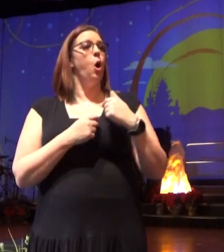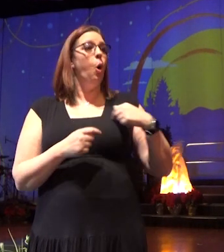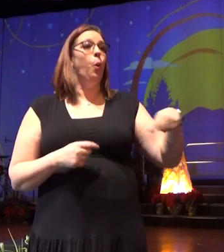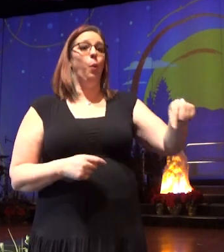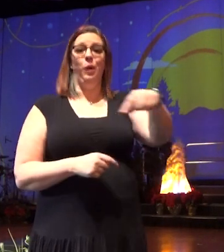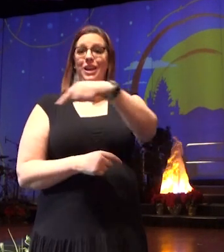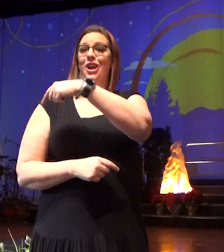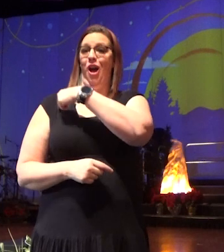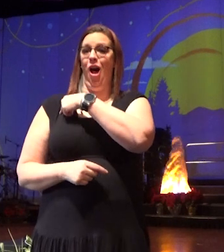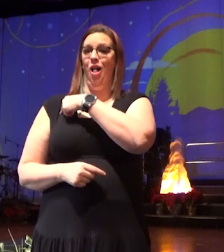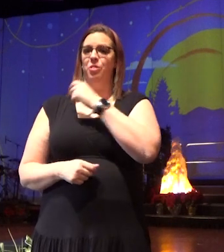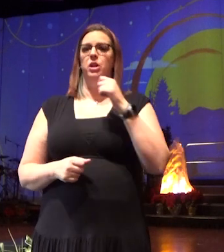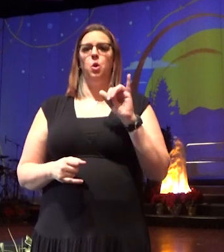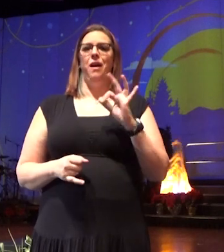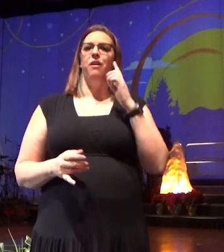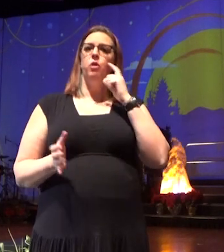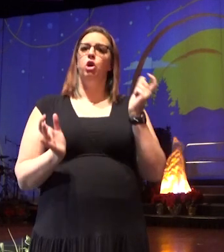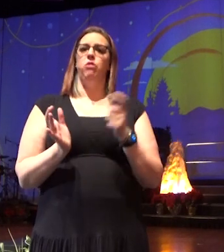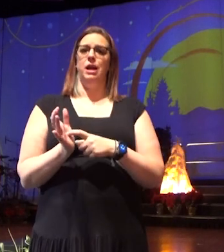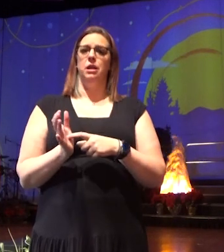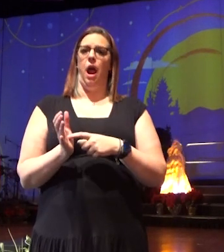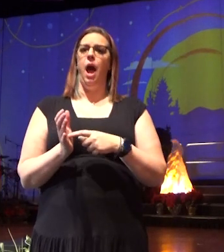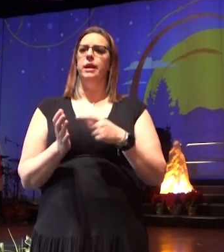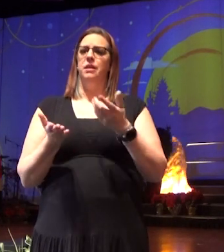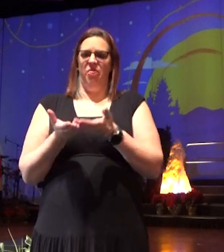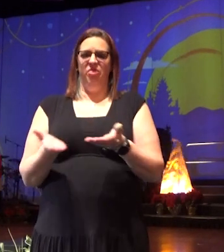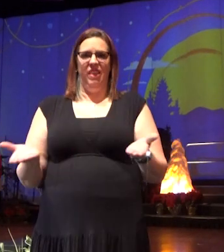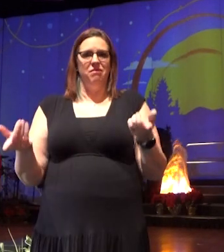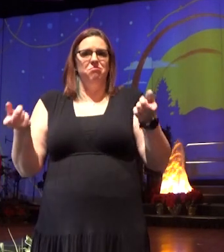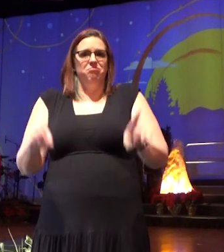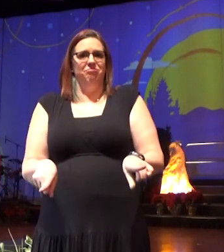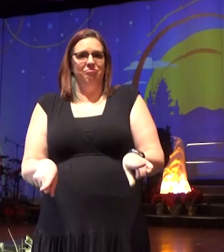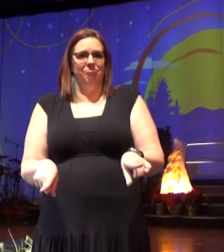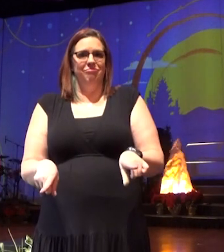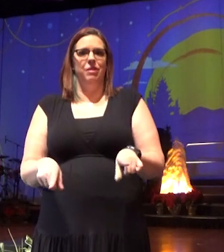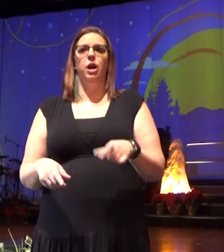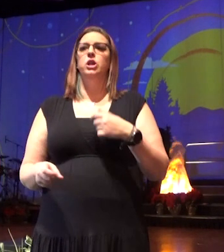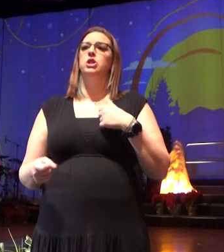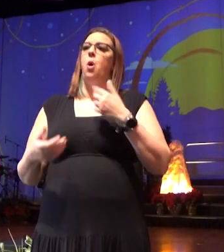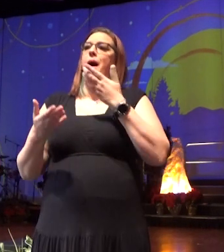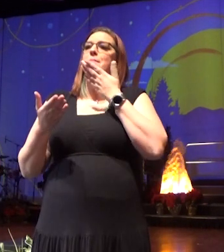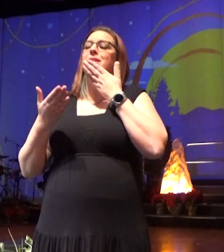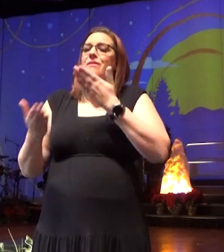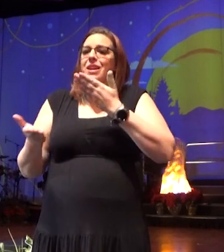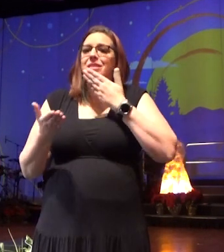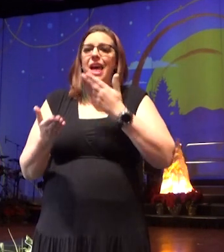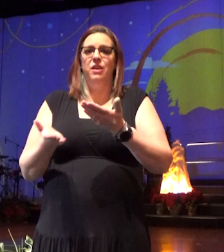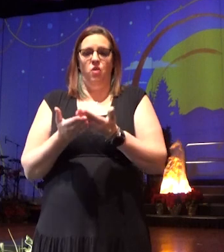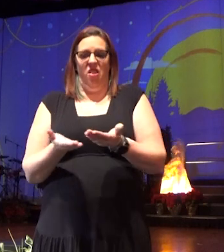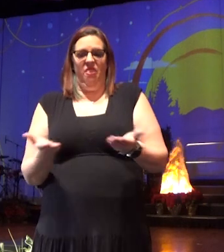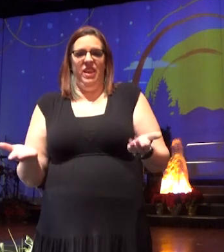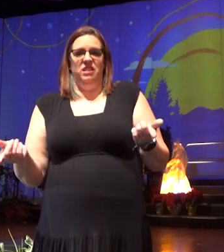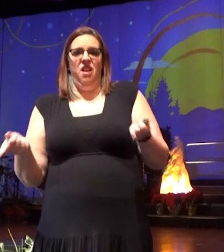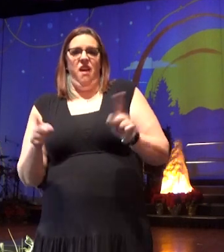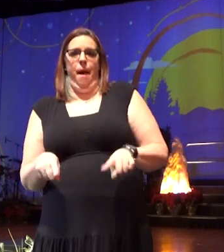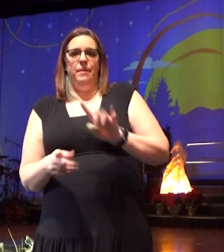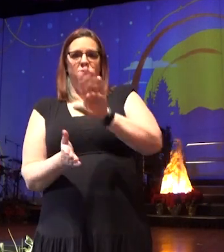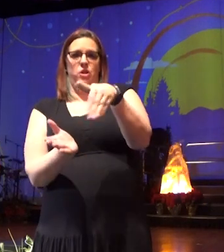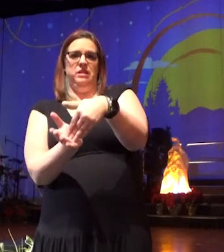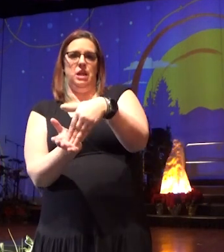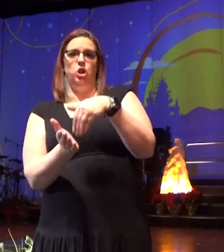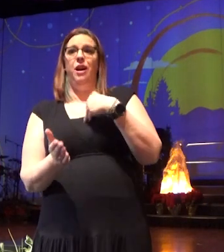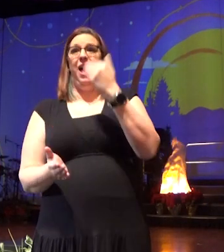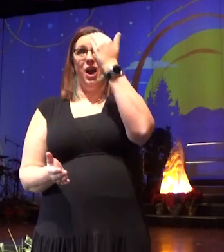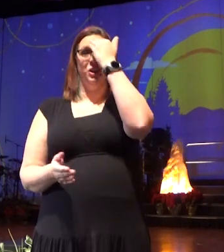things manifest. So I give thanks for the manifestations that have come to the center. And I know that in the